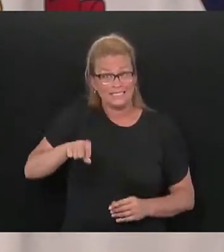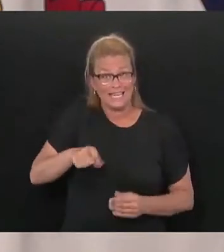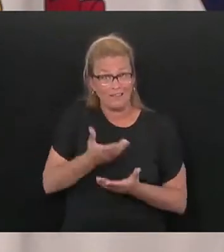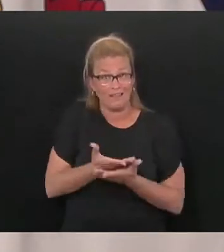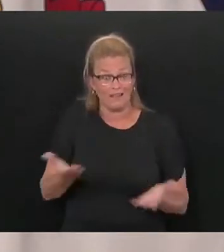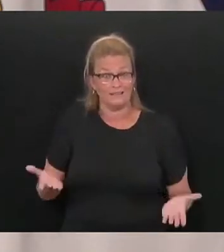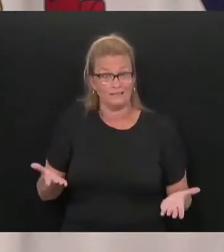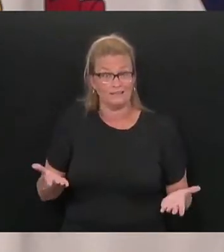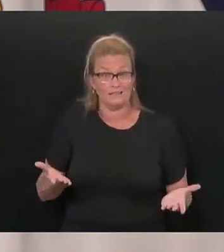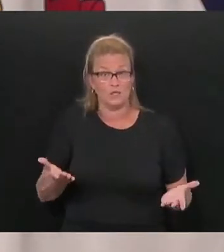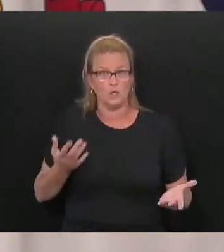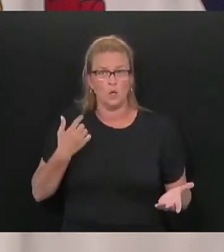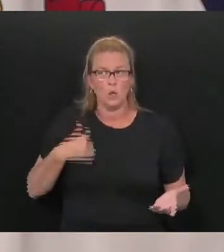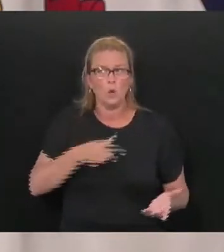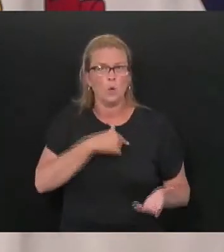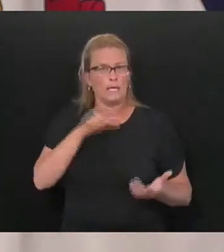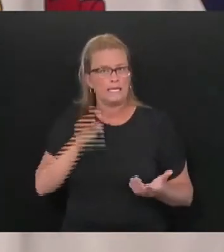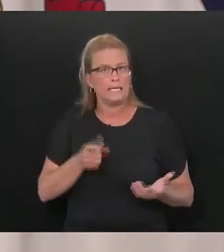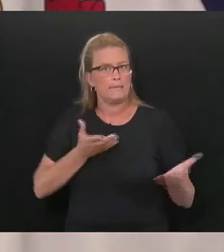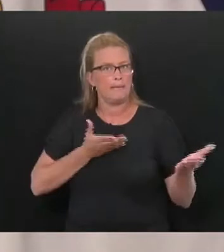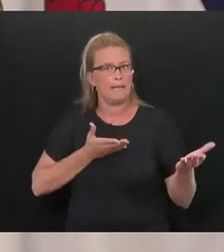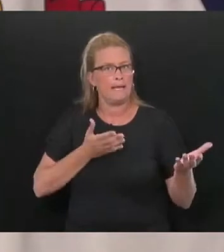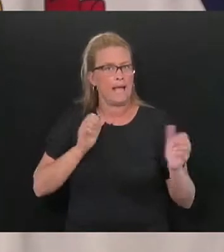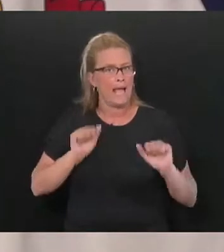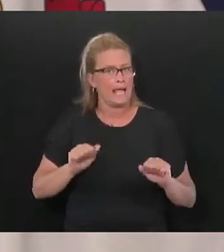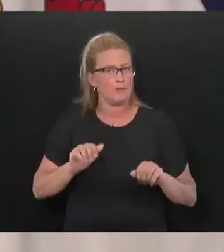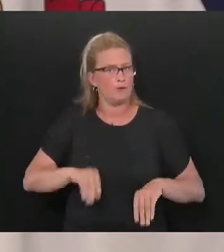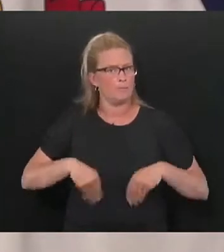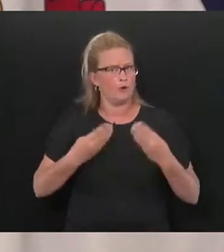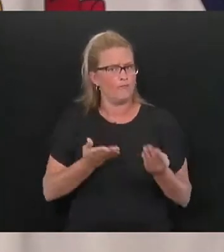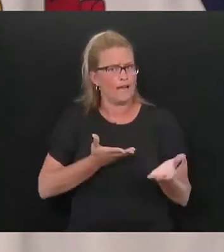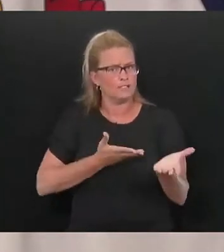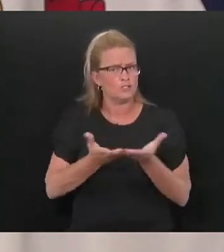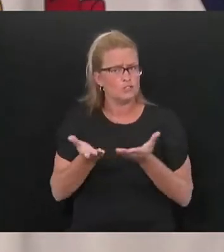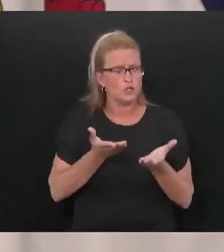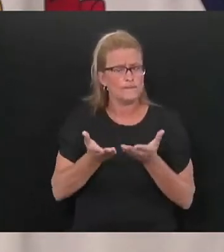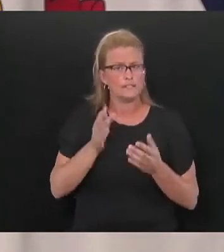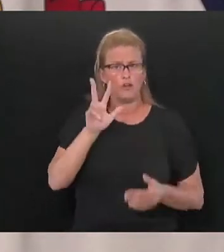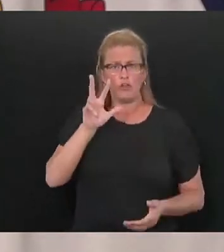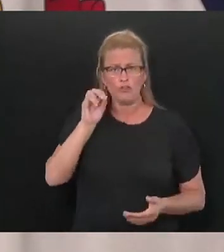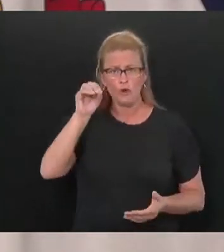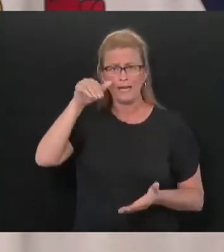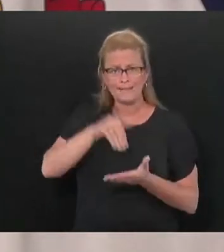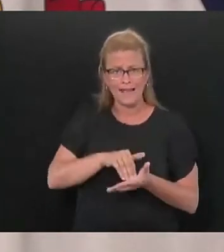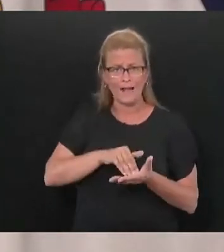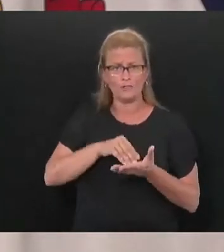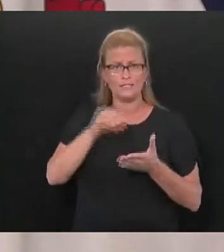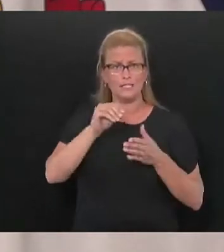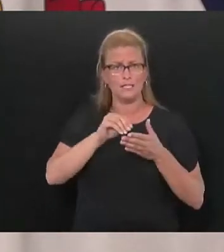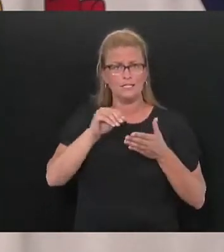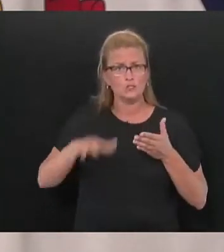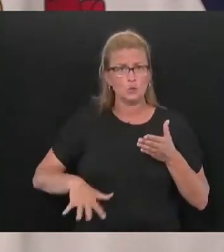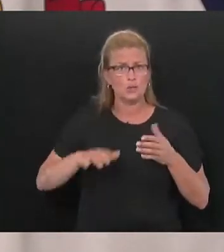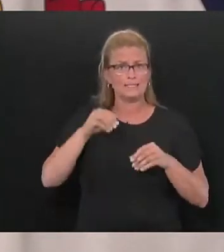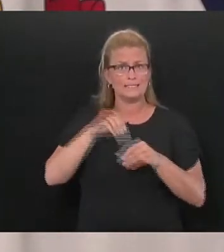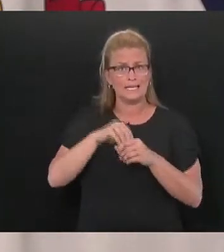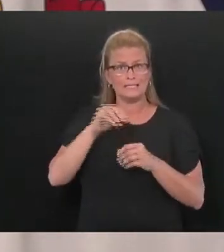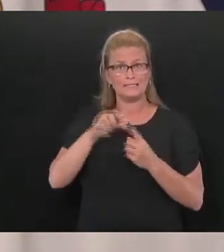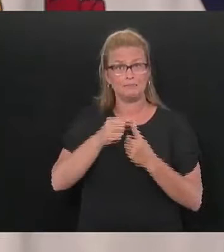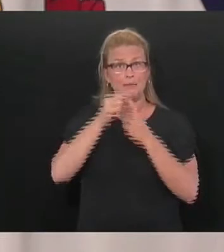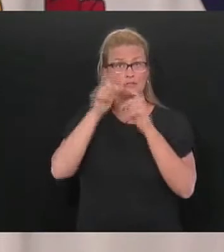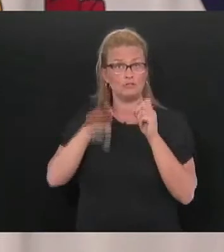We need to be able to service our 30,000 kids in the special needs programs, you know, whether